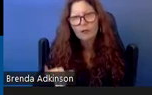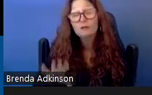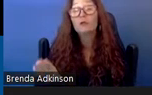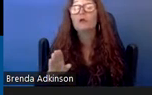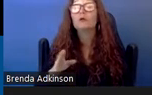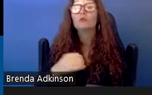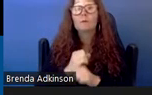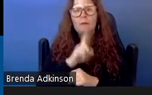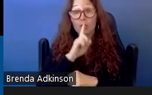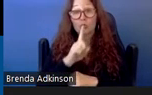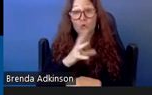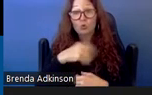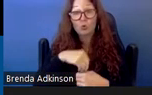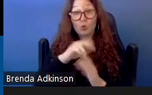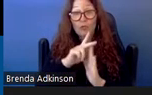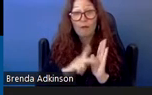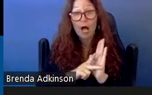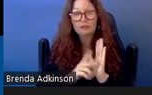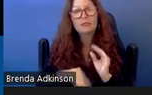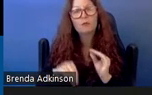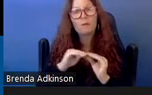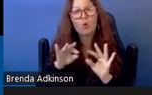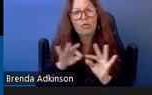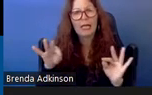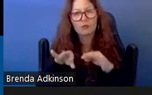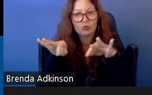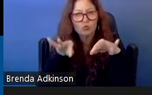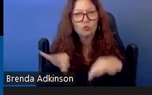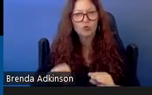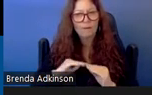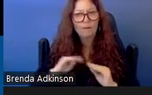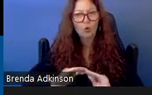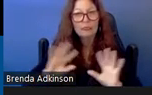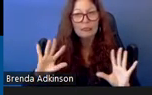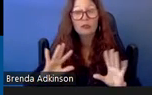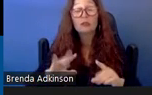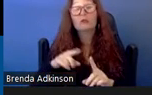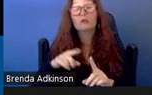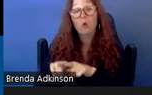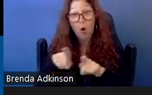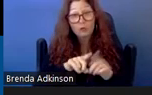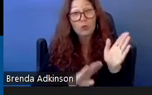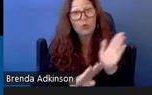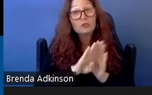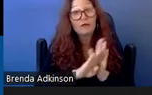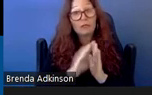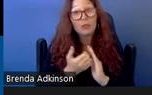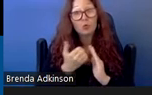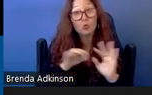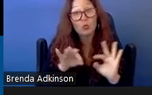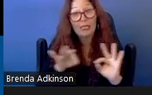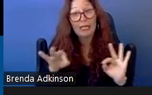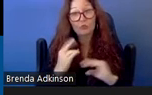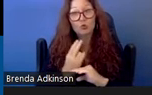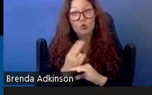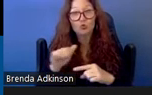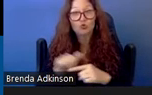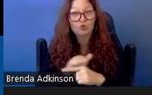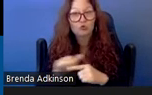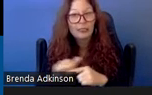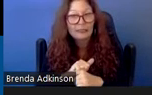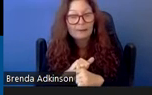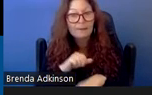the policy is more language on that. And then we're also developing some language for training. So I think that